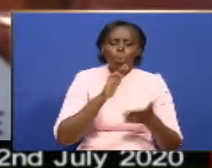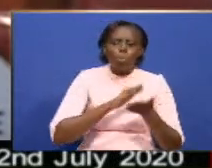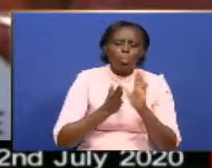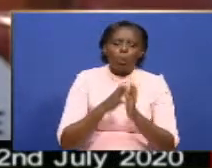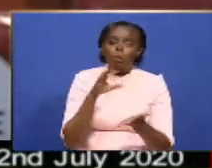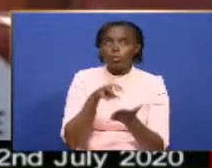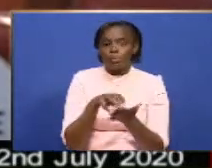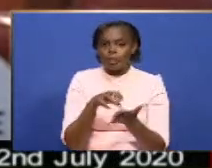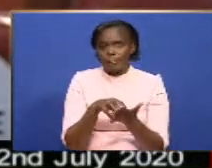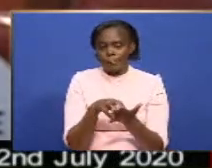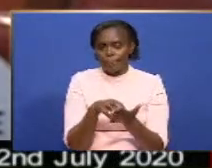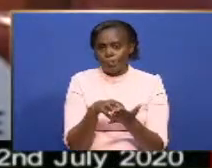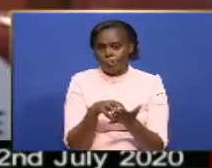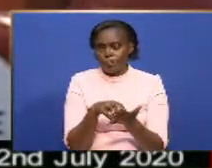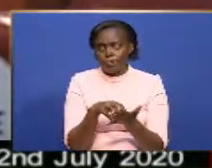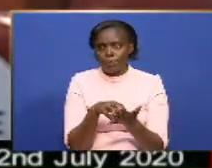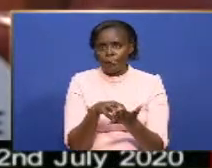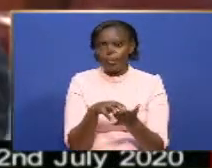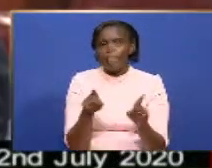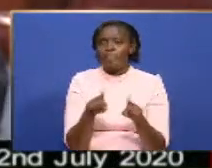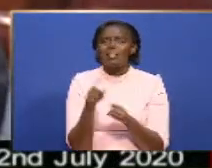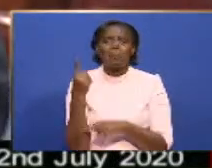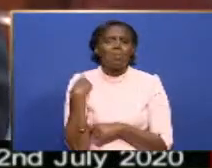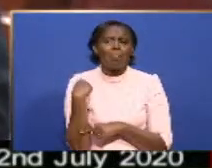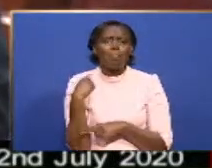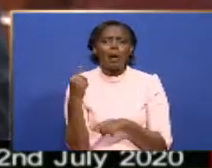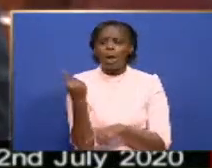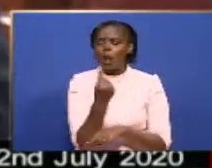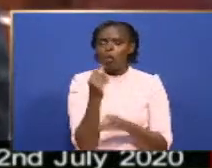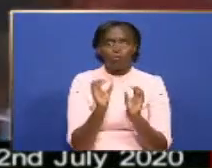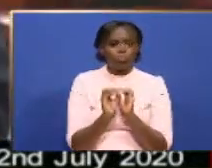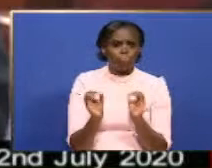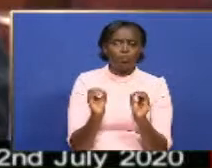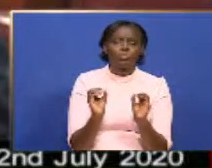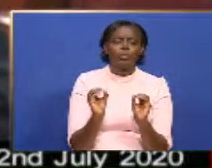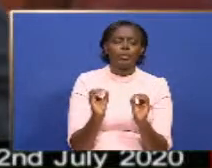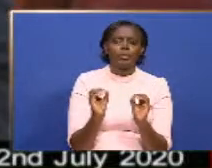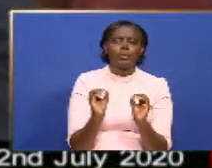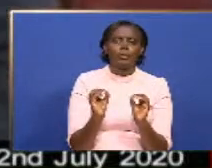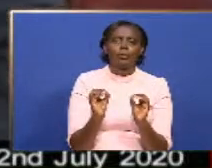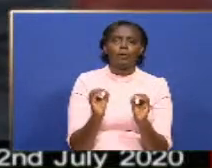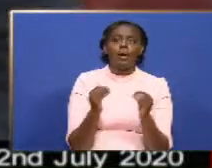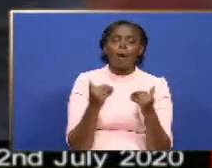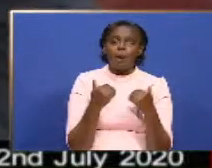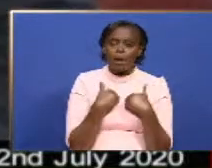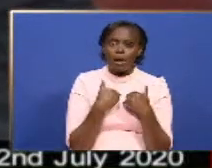status. Not just the numbers, Madam Speaker, but we also have